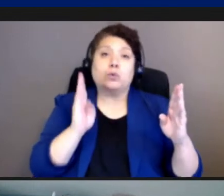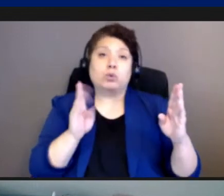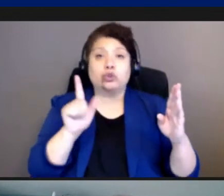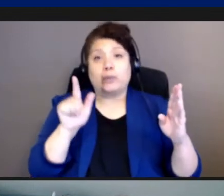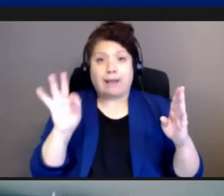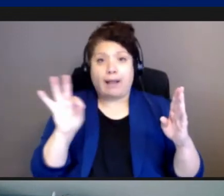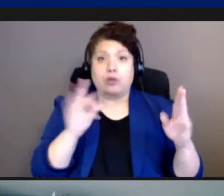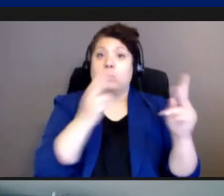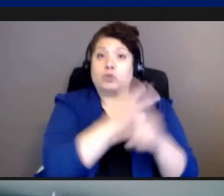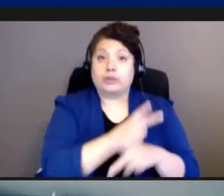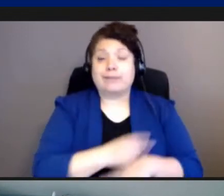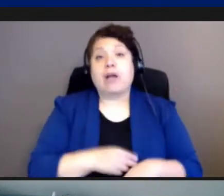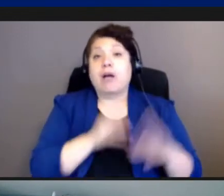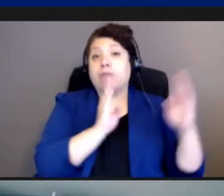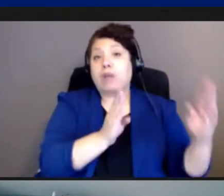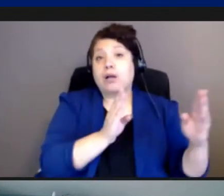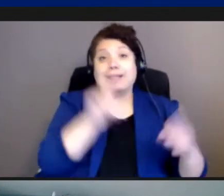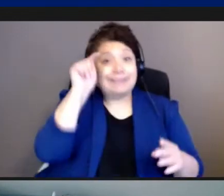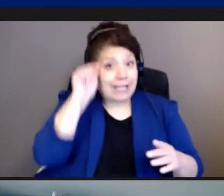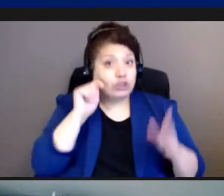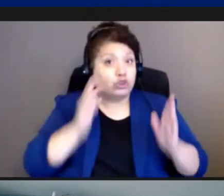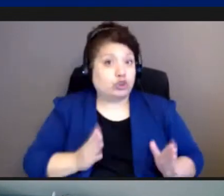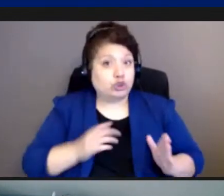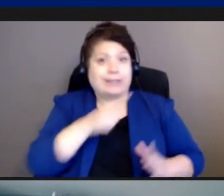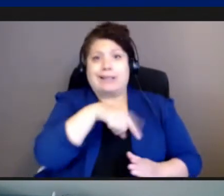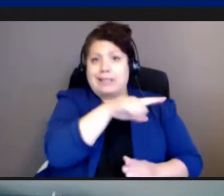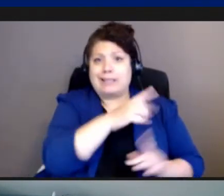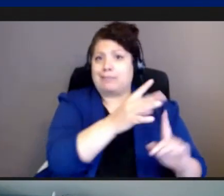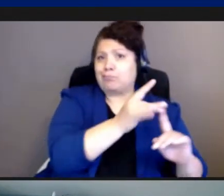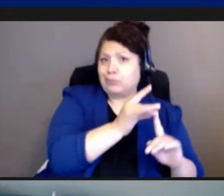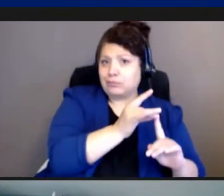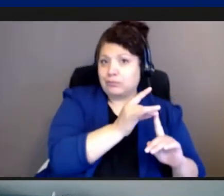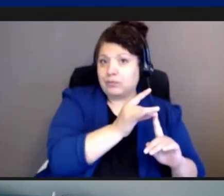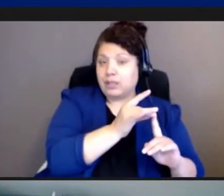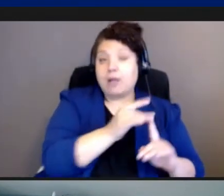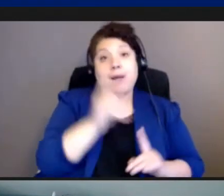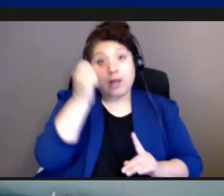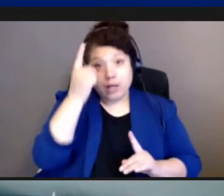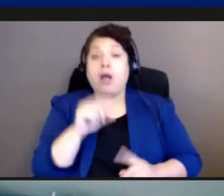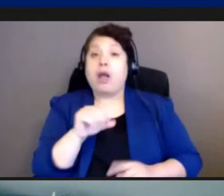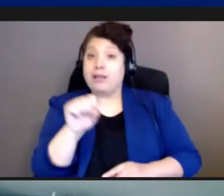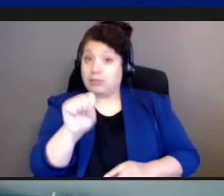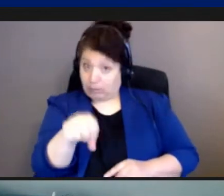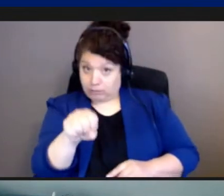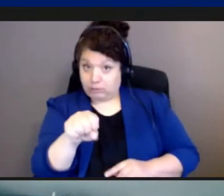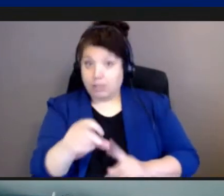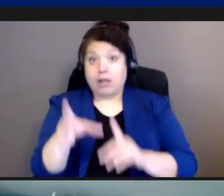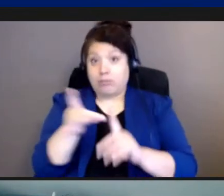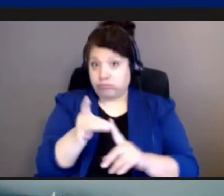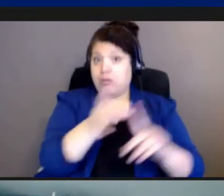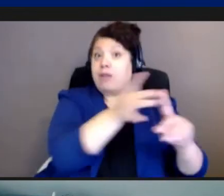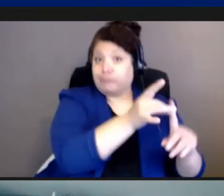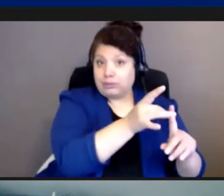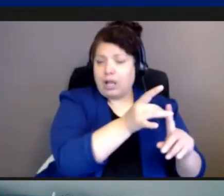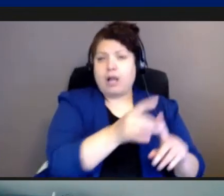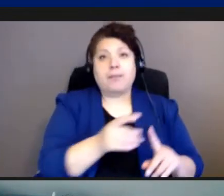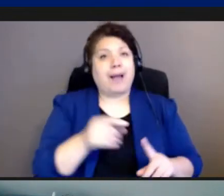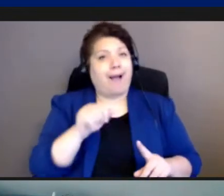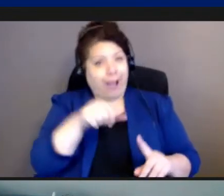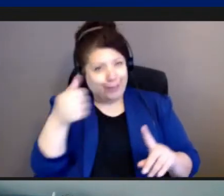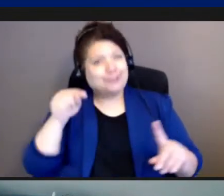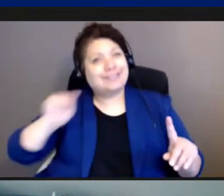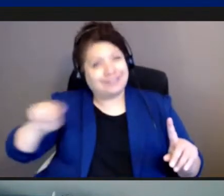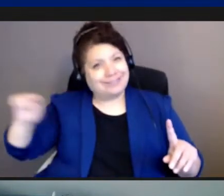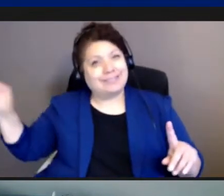in teenagers, and that's correct. But it's not only those groups. I mean, when I look at today's data,